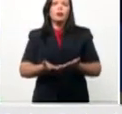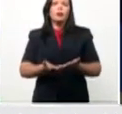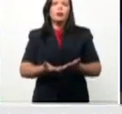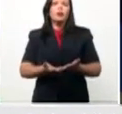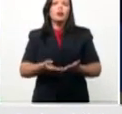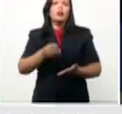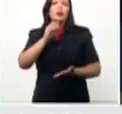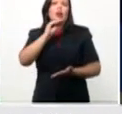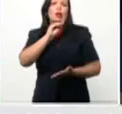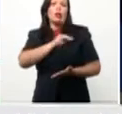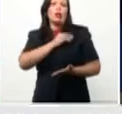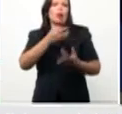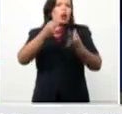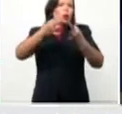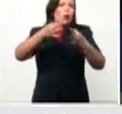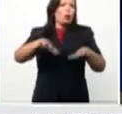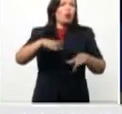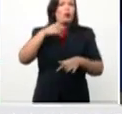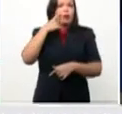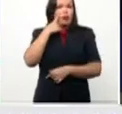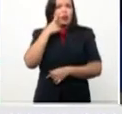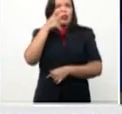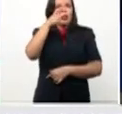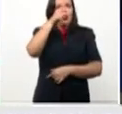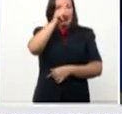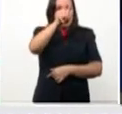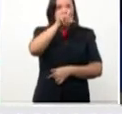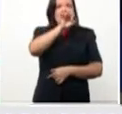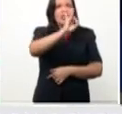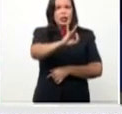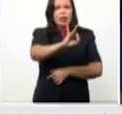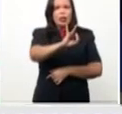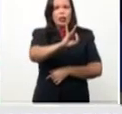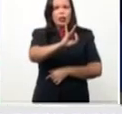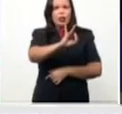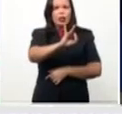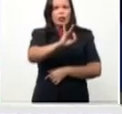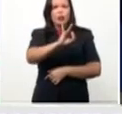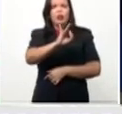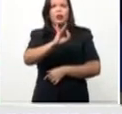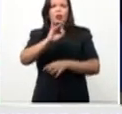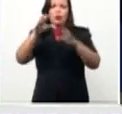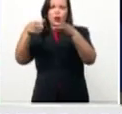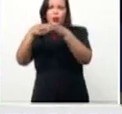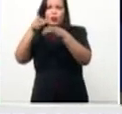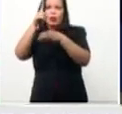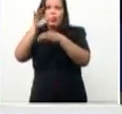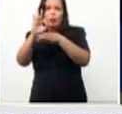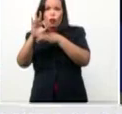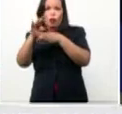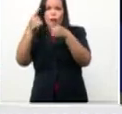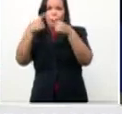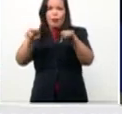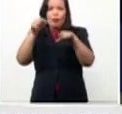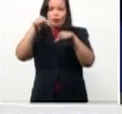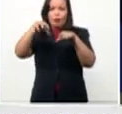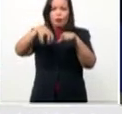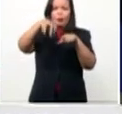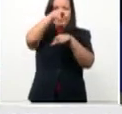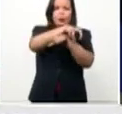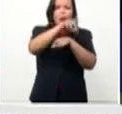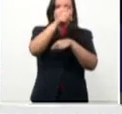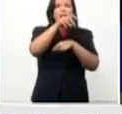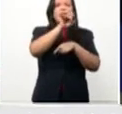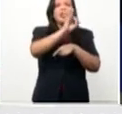94.4% of the cases confirmed yesterday were asymptomatic. That is, 17 out